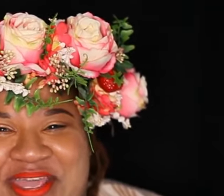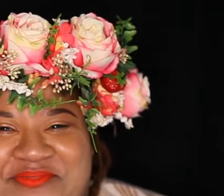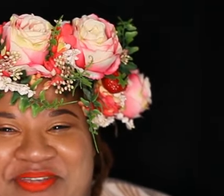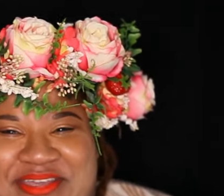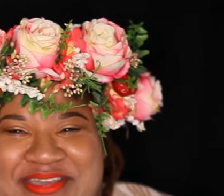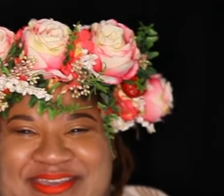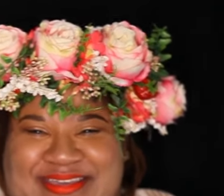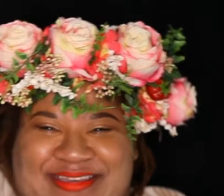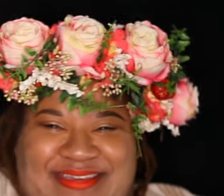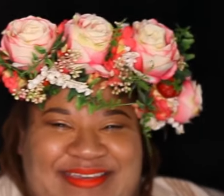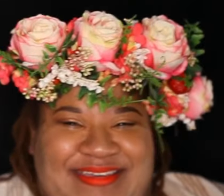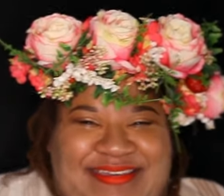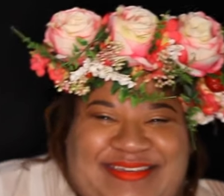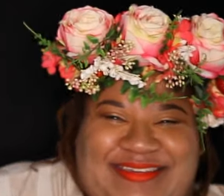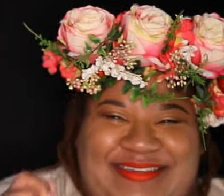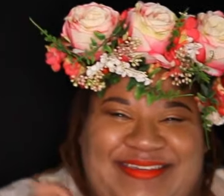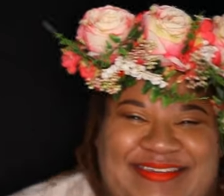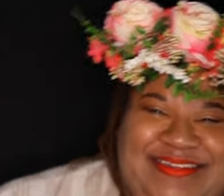Berry Derry.